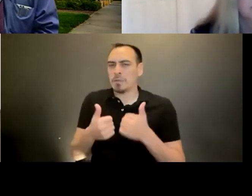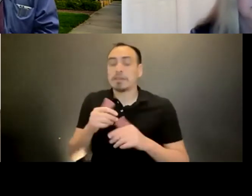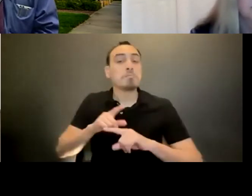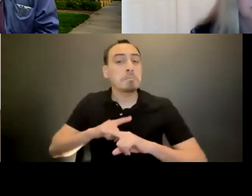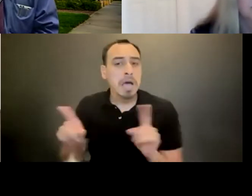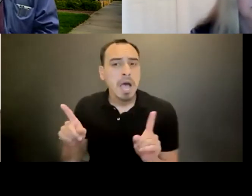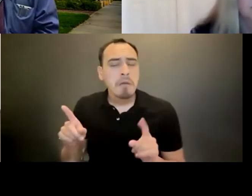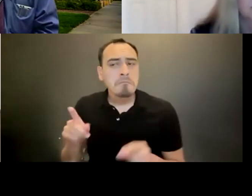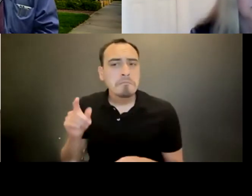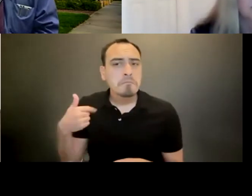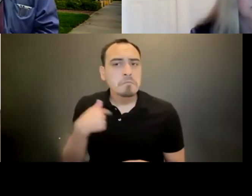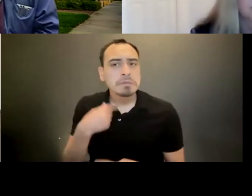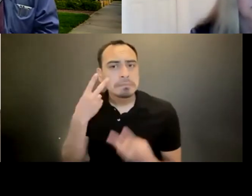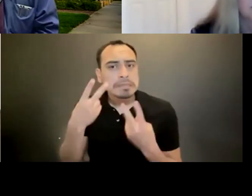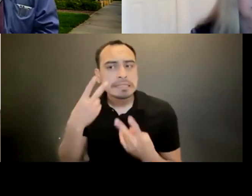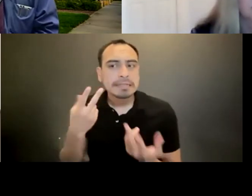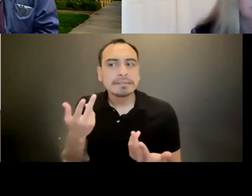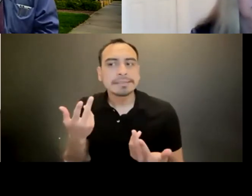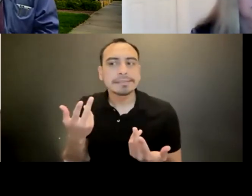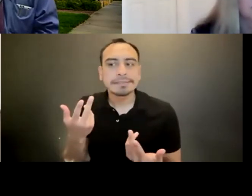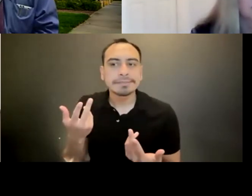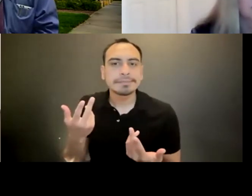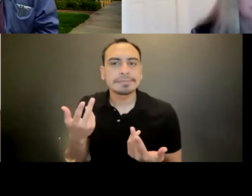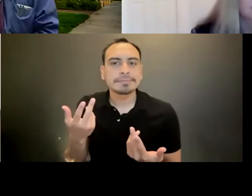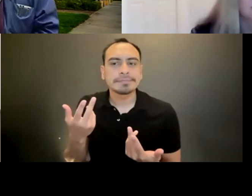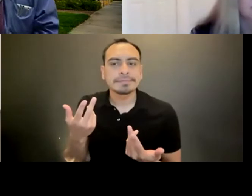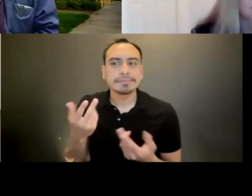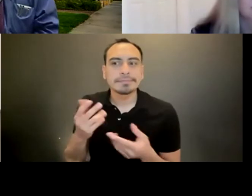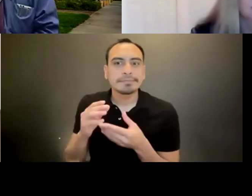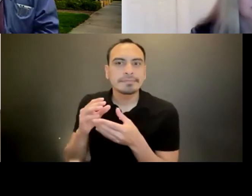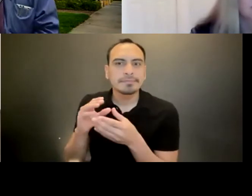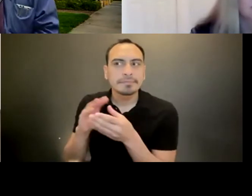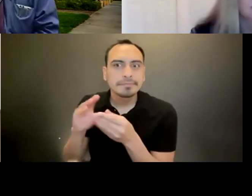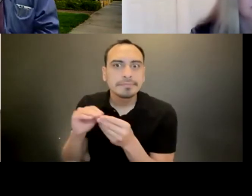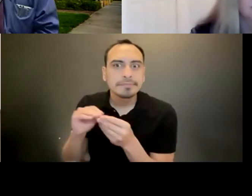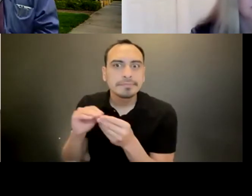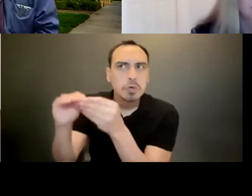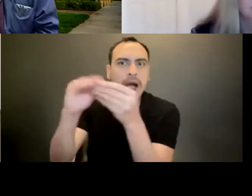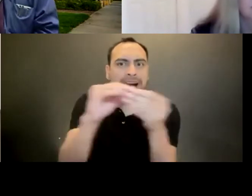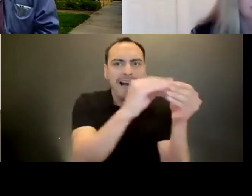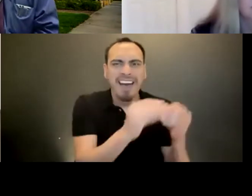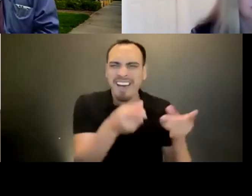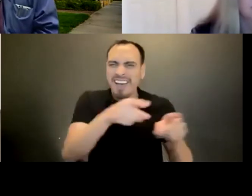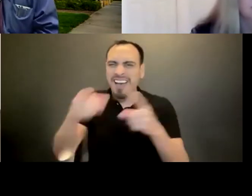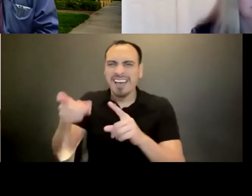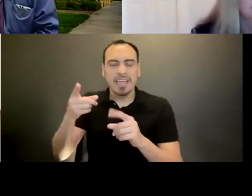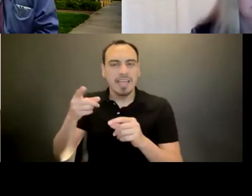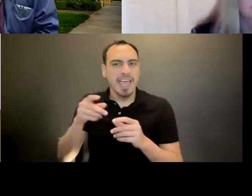that have sort of fed into the anxiety that people have about vaccines in